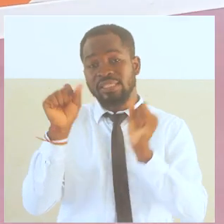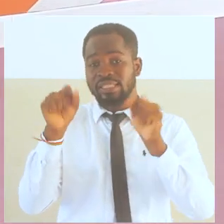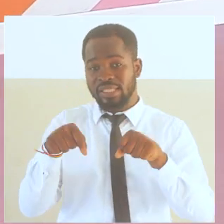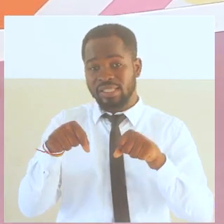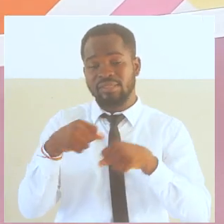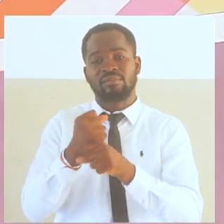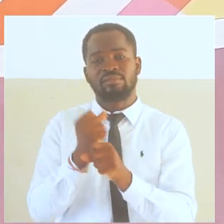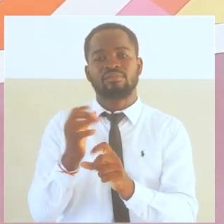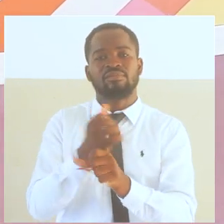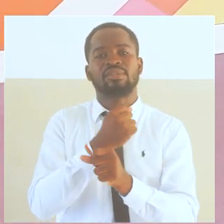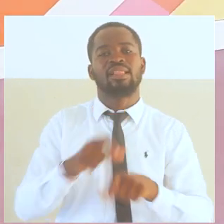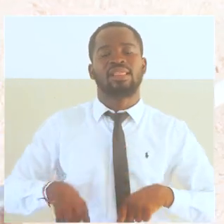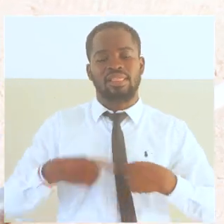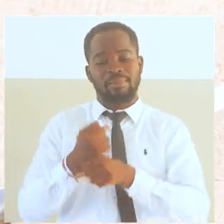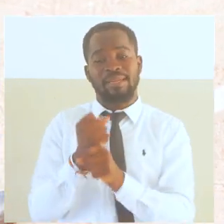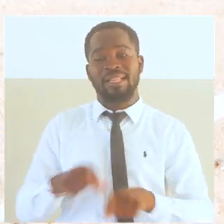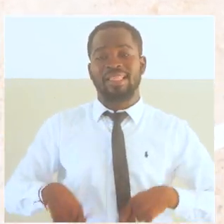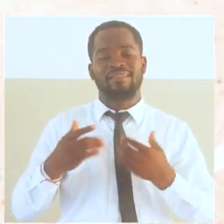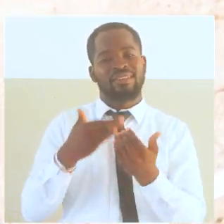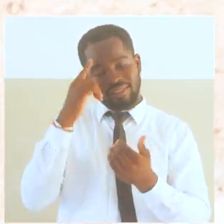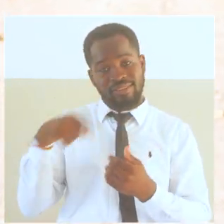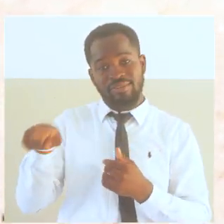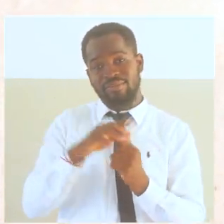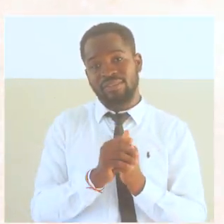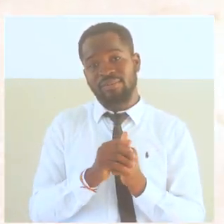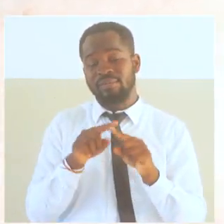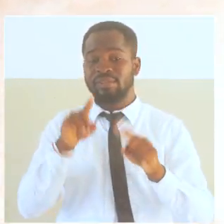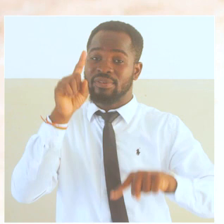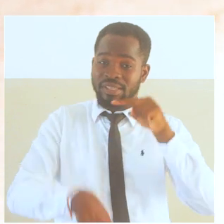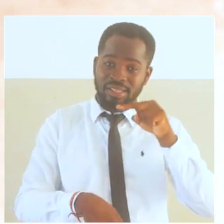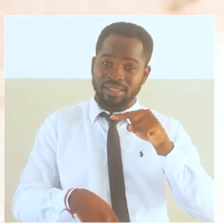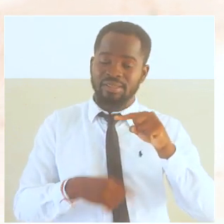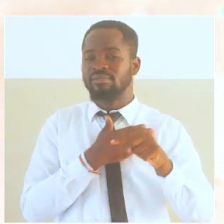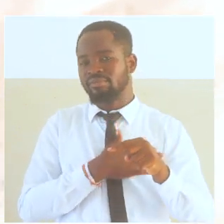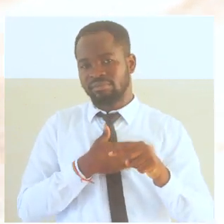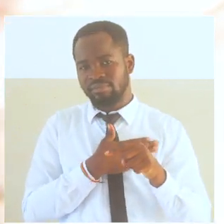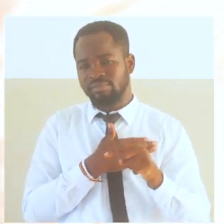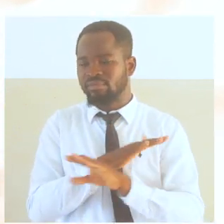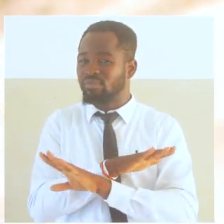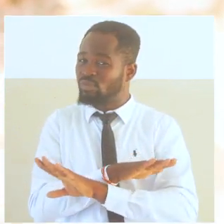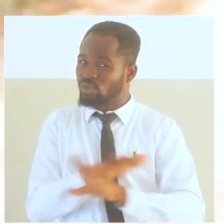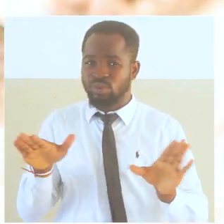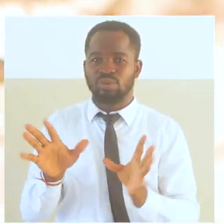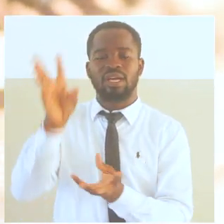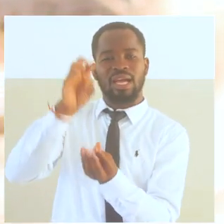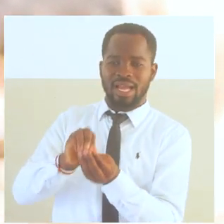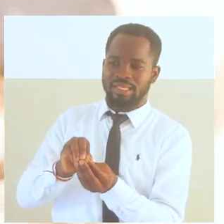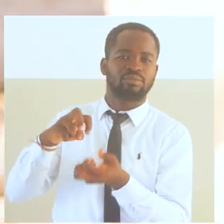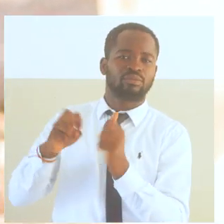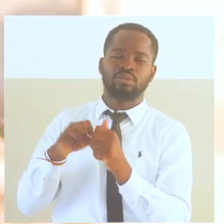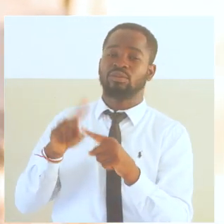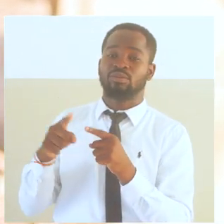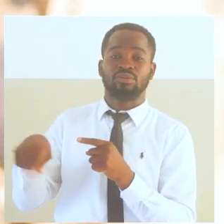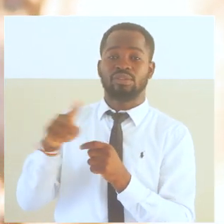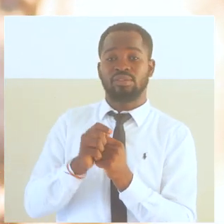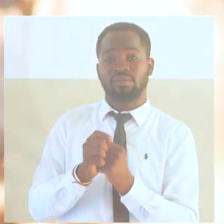Do the little you can to make life easy for them. But if you can't, please do not